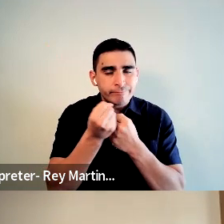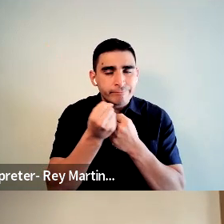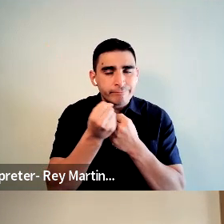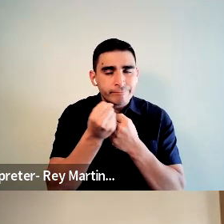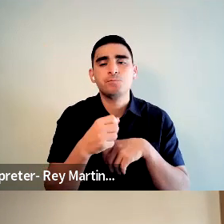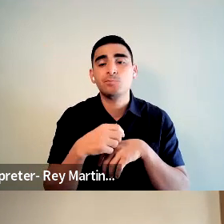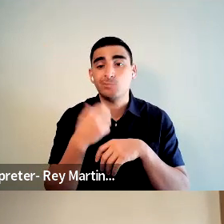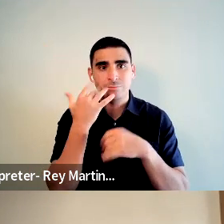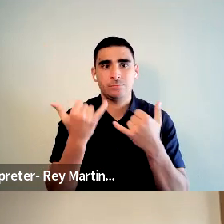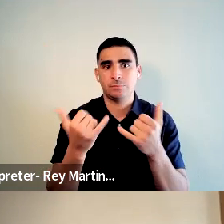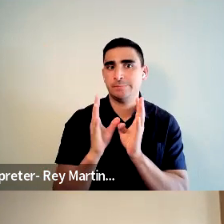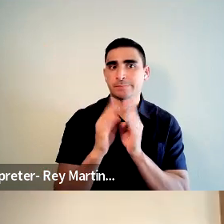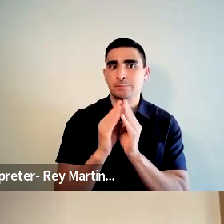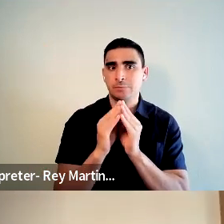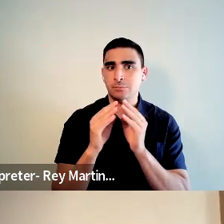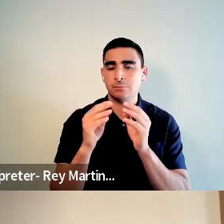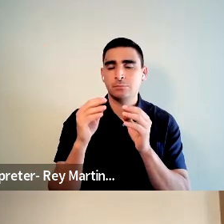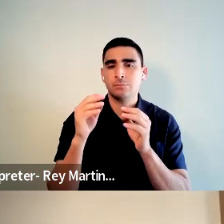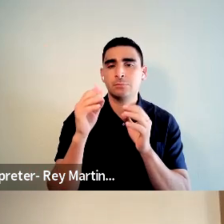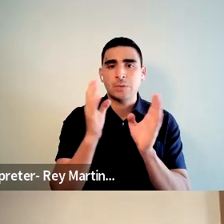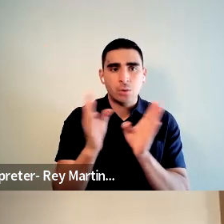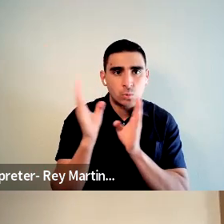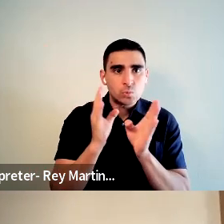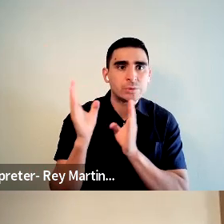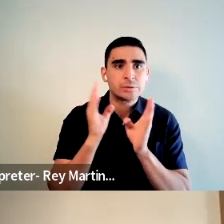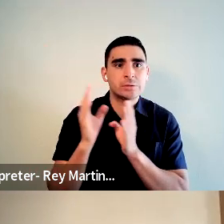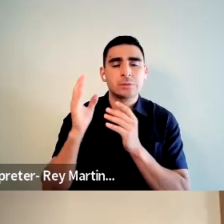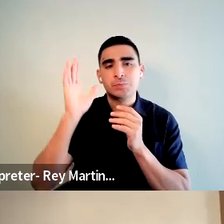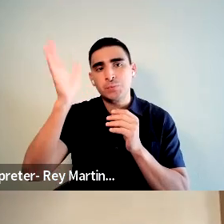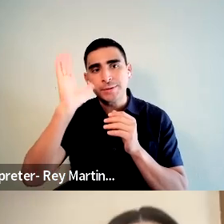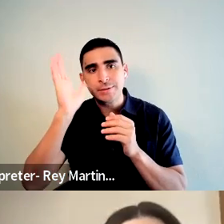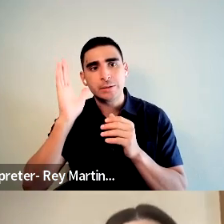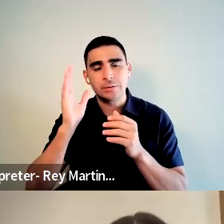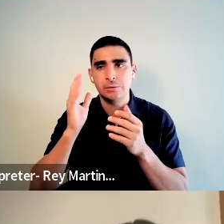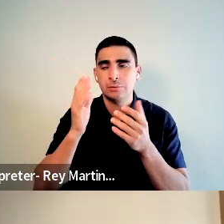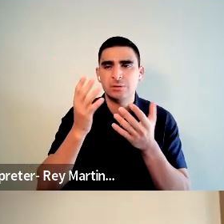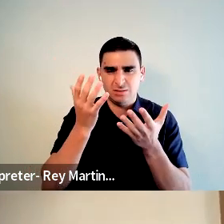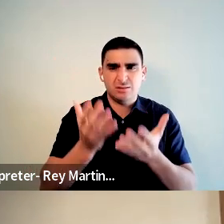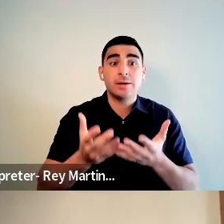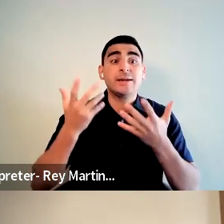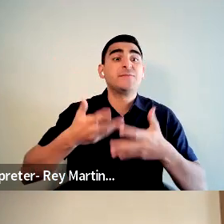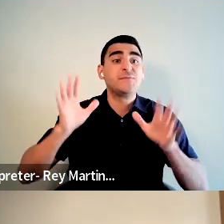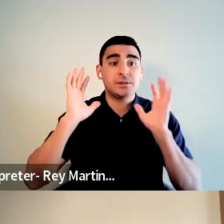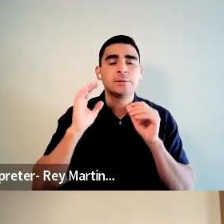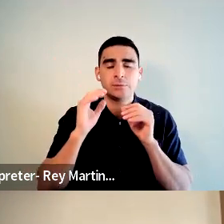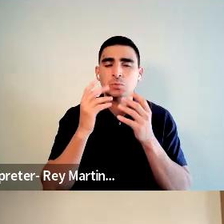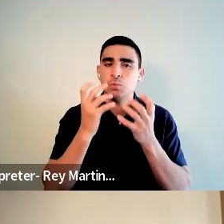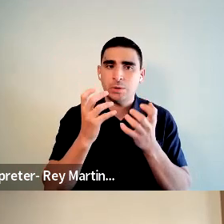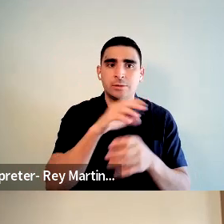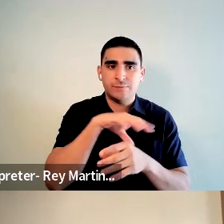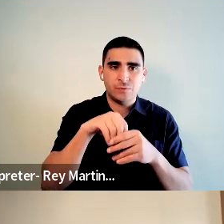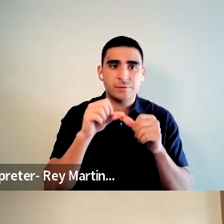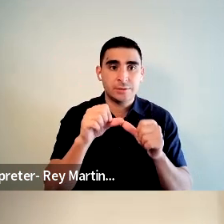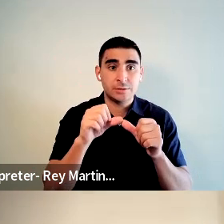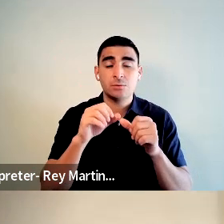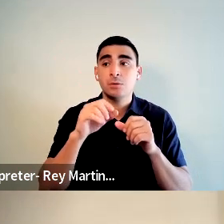meetings and the organizing all of this and the presentation to the commissioners is done, and even before the commissioners, to